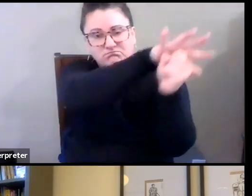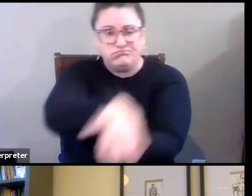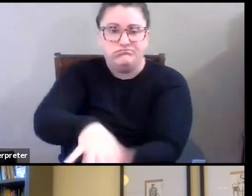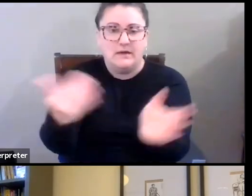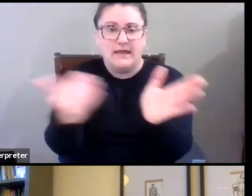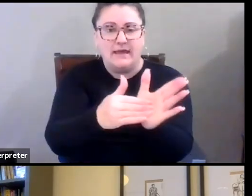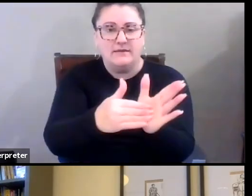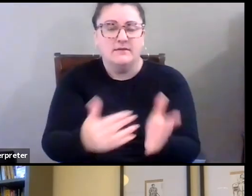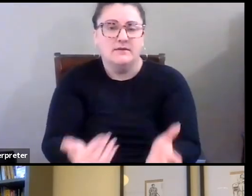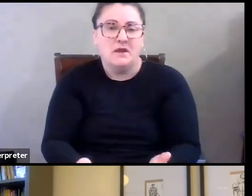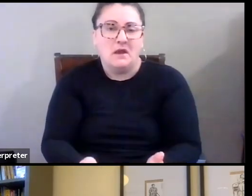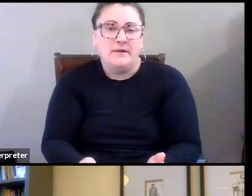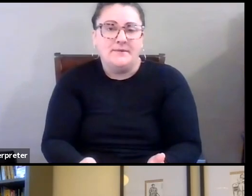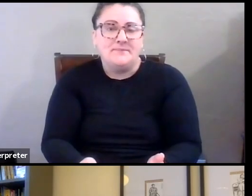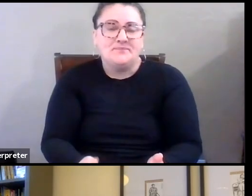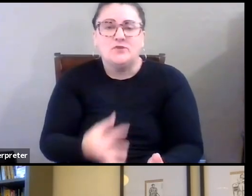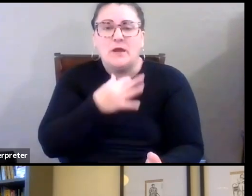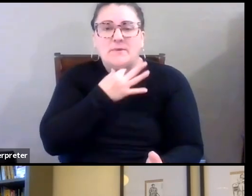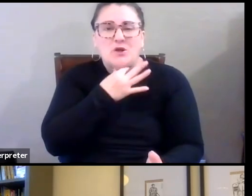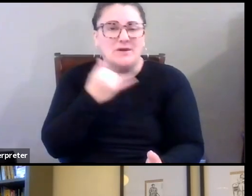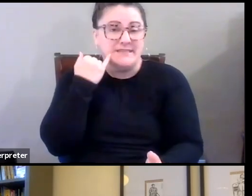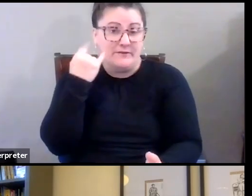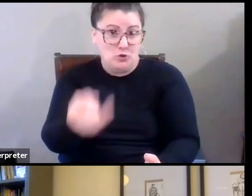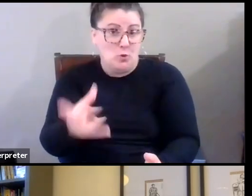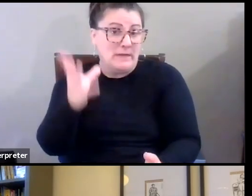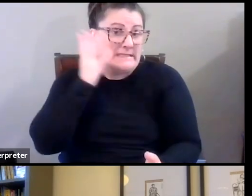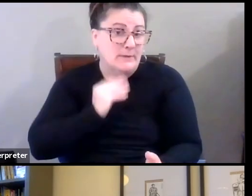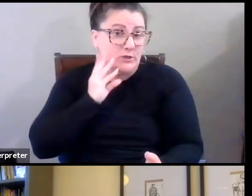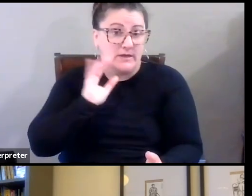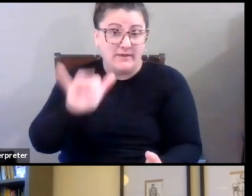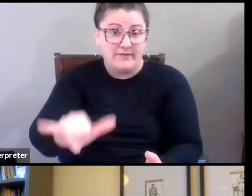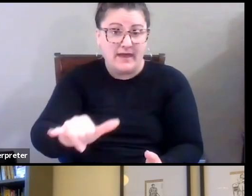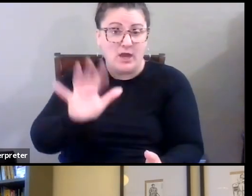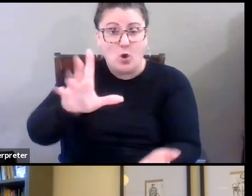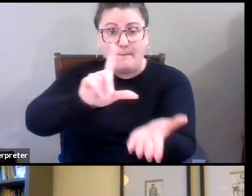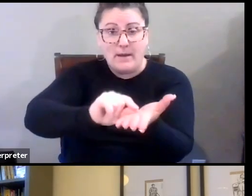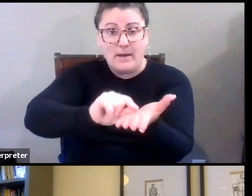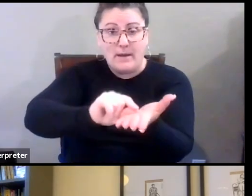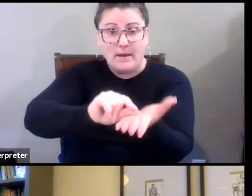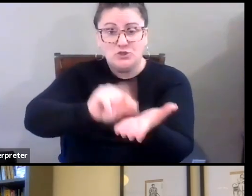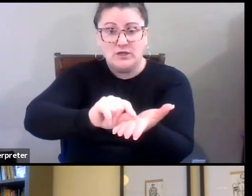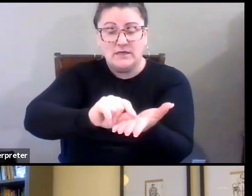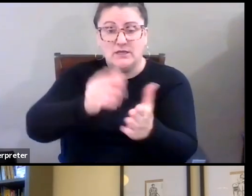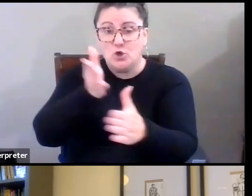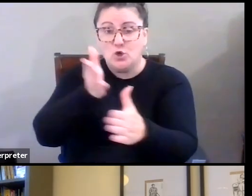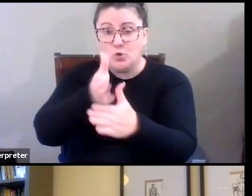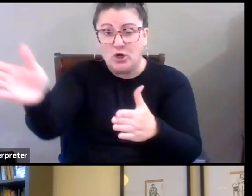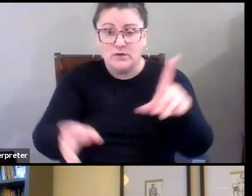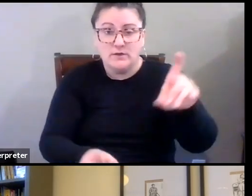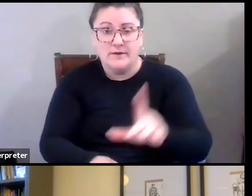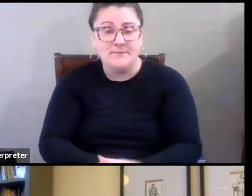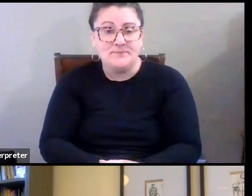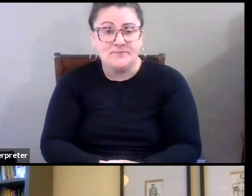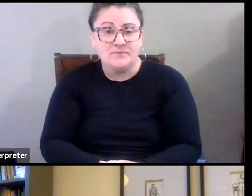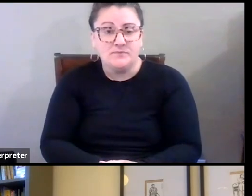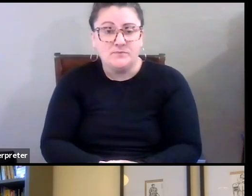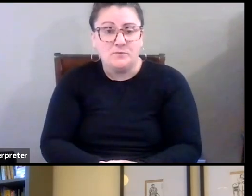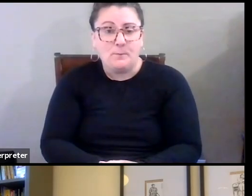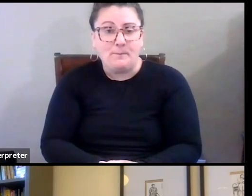I'm curious if you experienced that in your publishing kind of career.